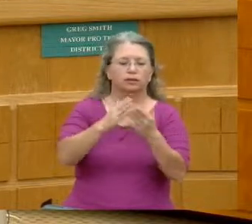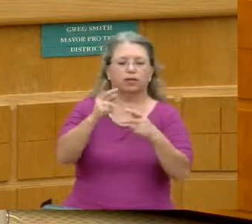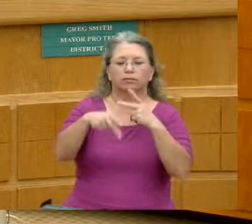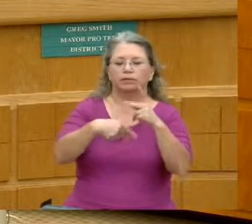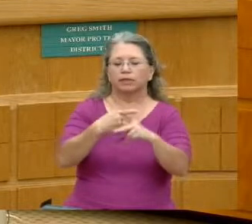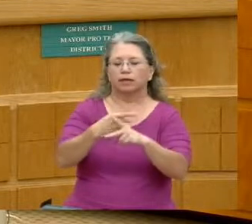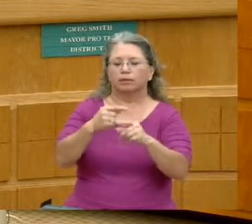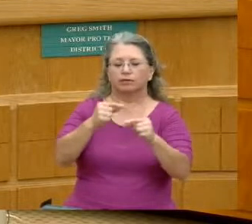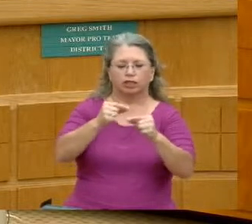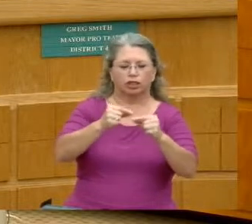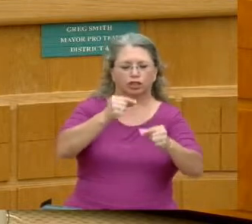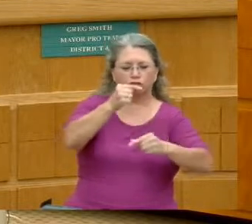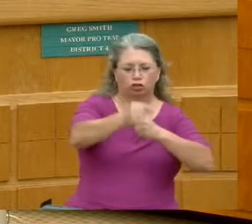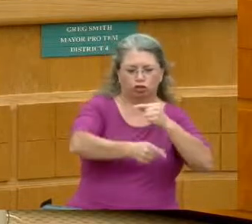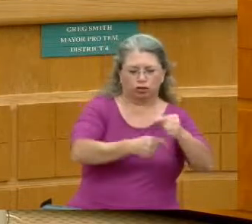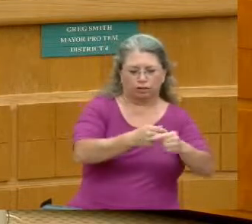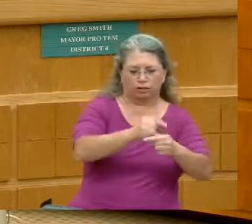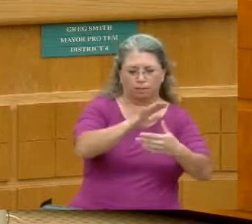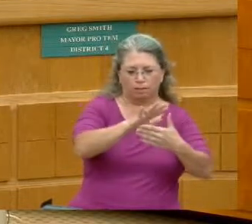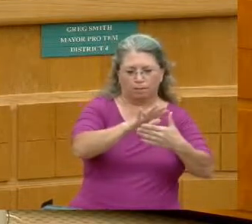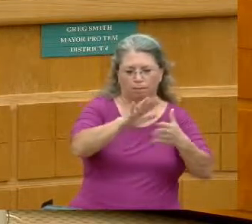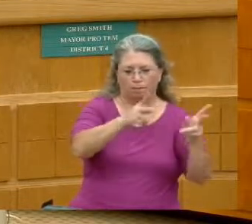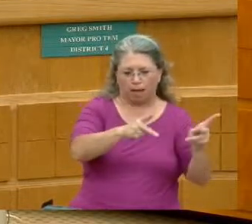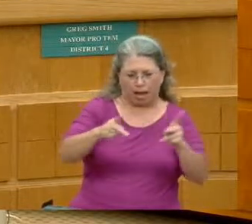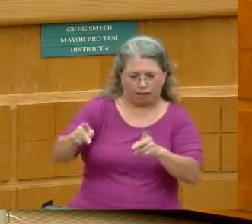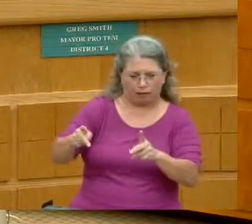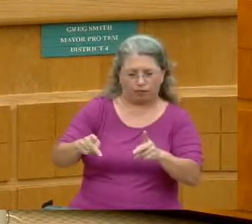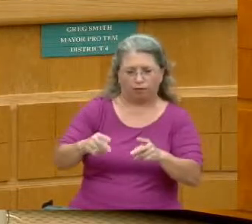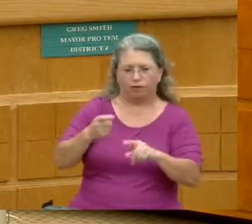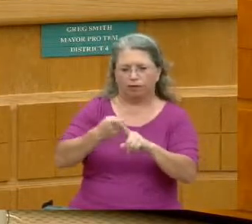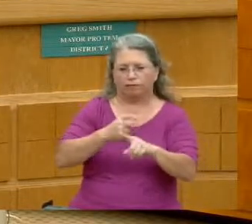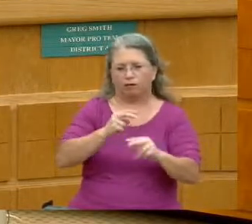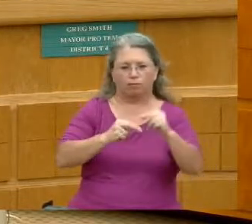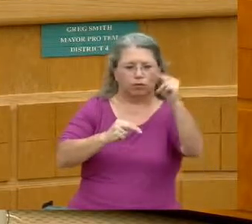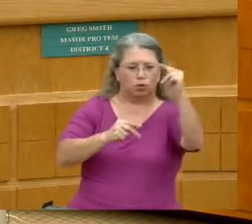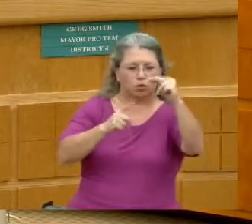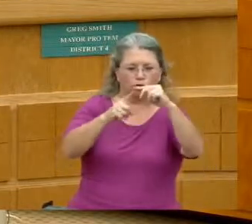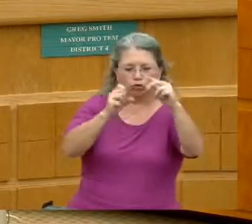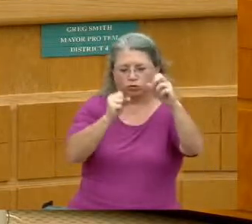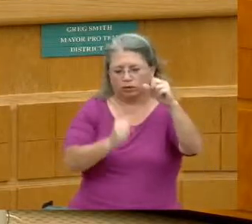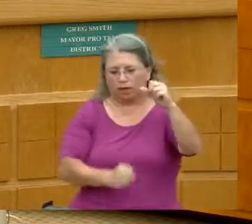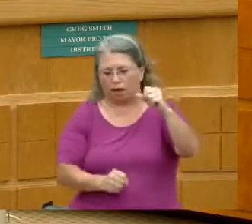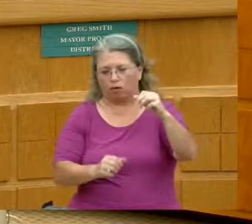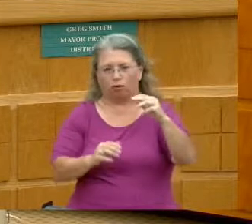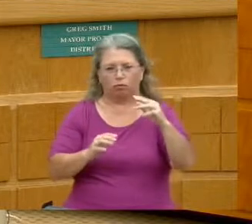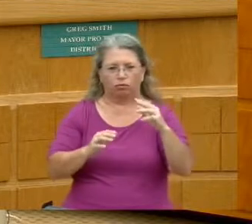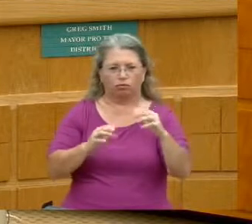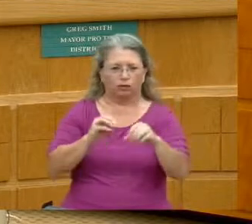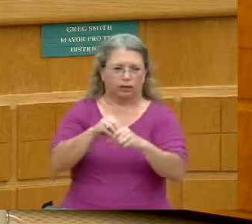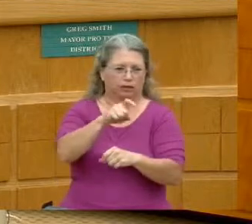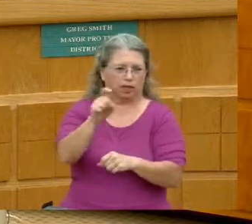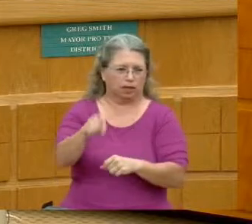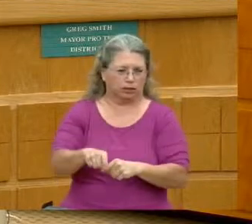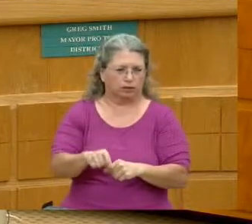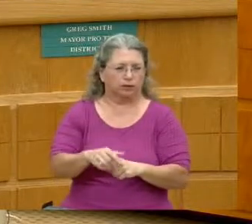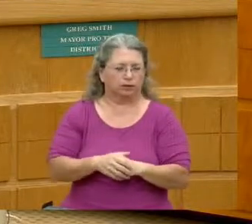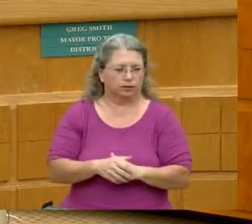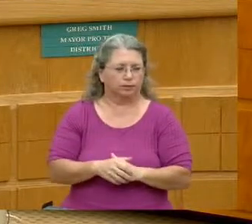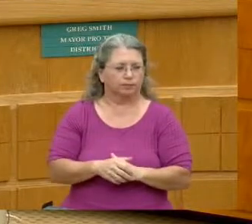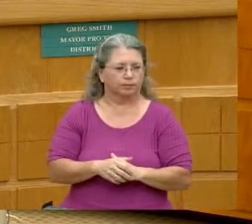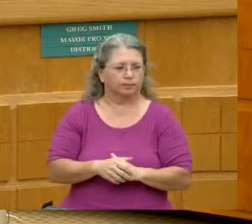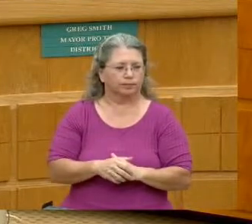pattern north-south in the number of cases, in the estimated transmission rate, and this is something